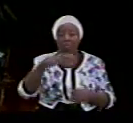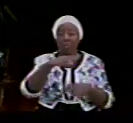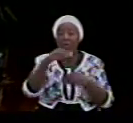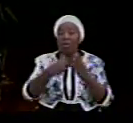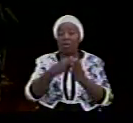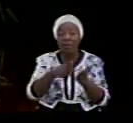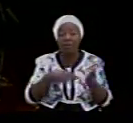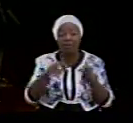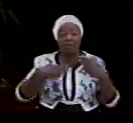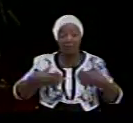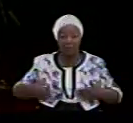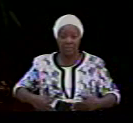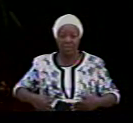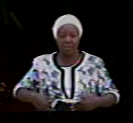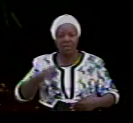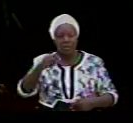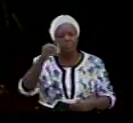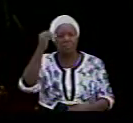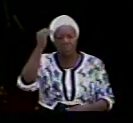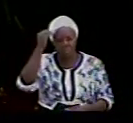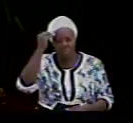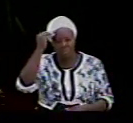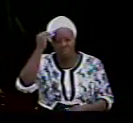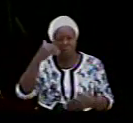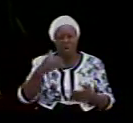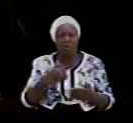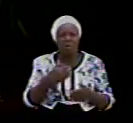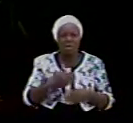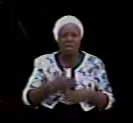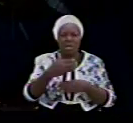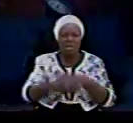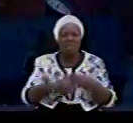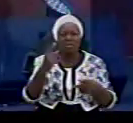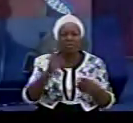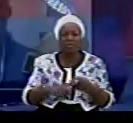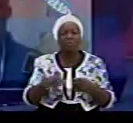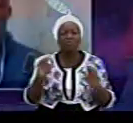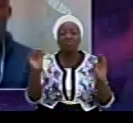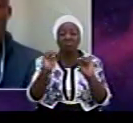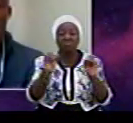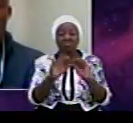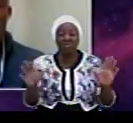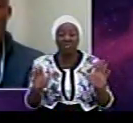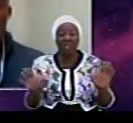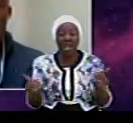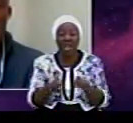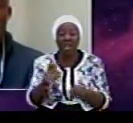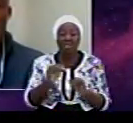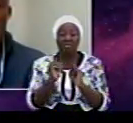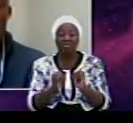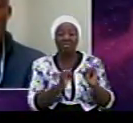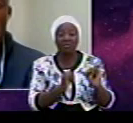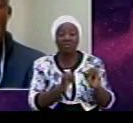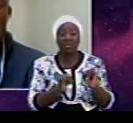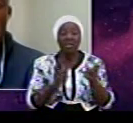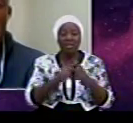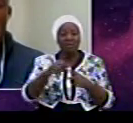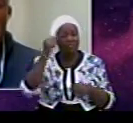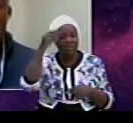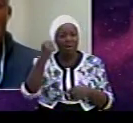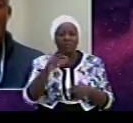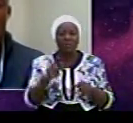body, you know next to nothing as an individual. You think about the stars in